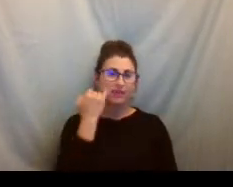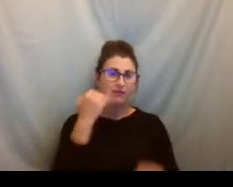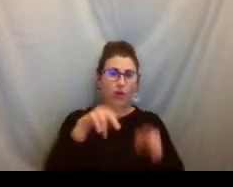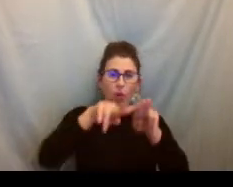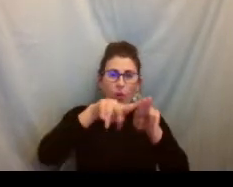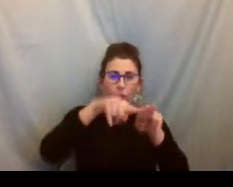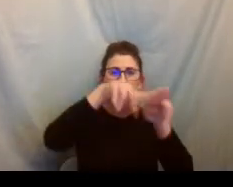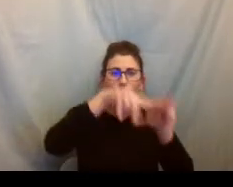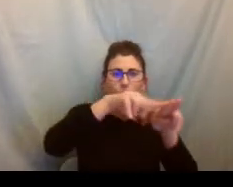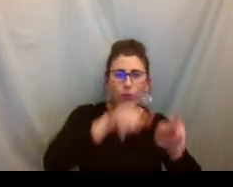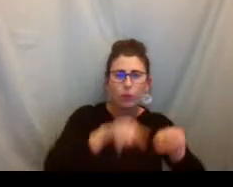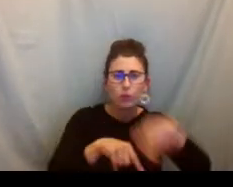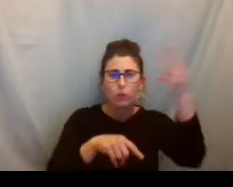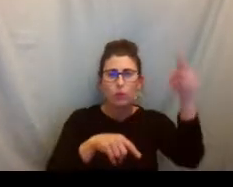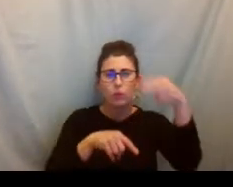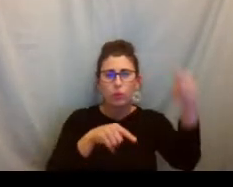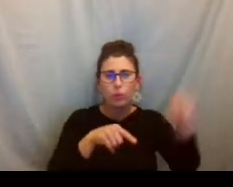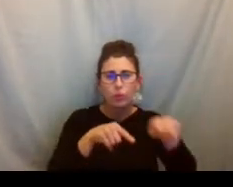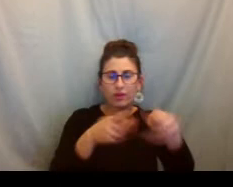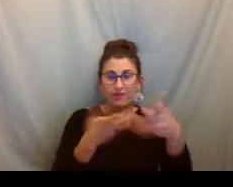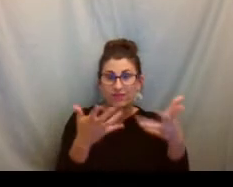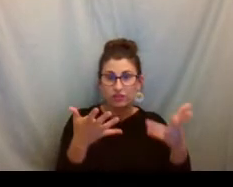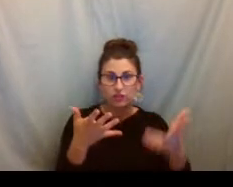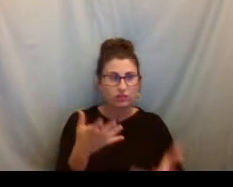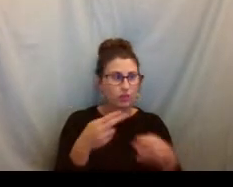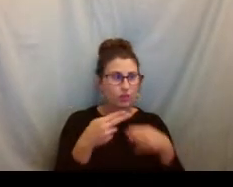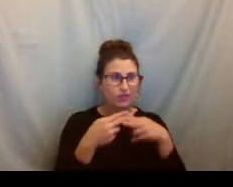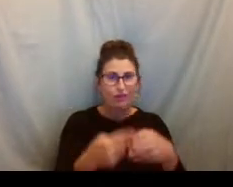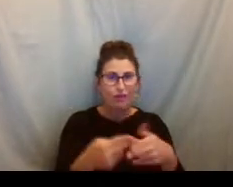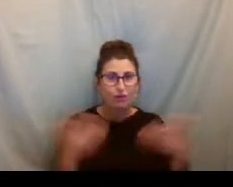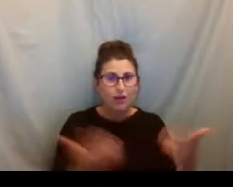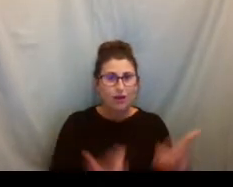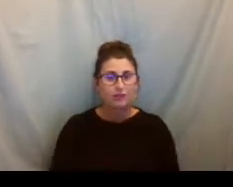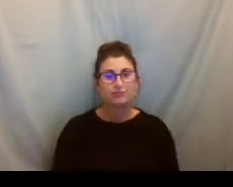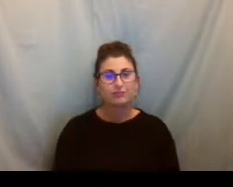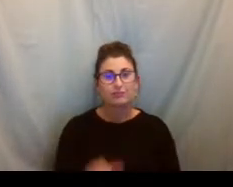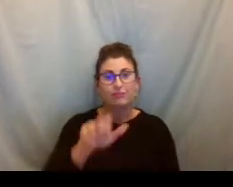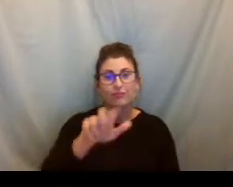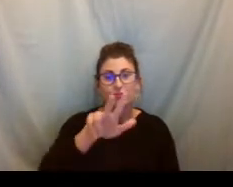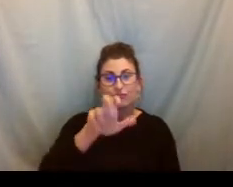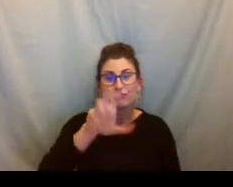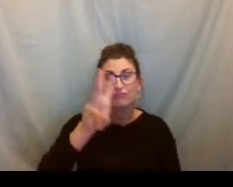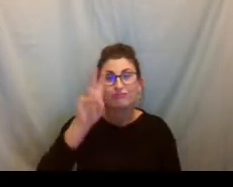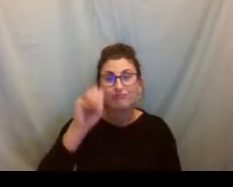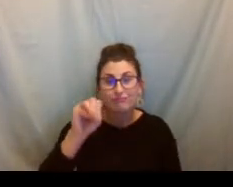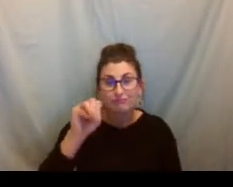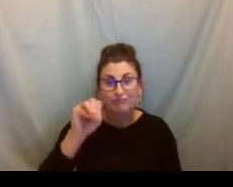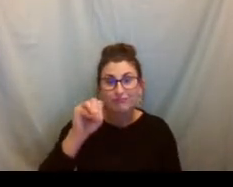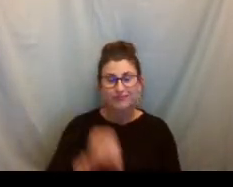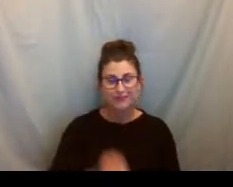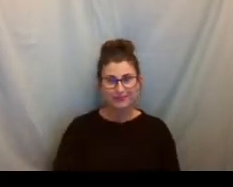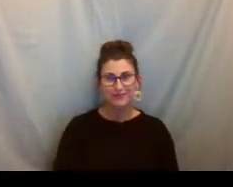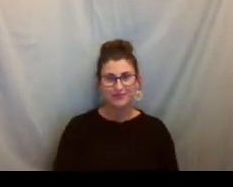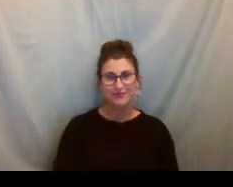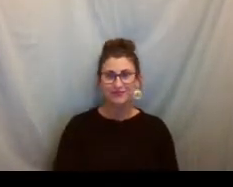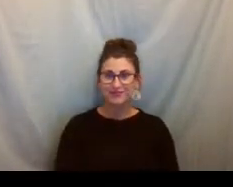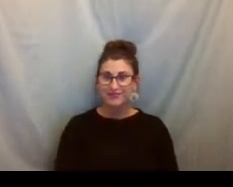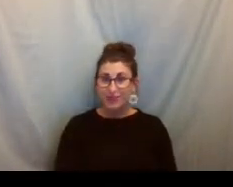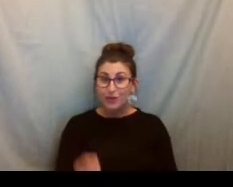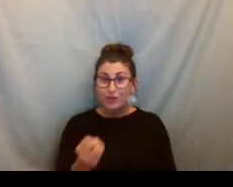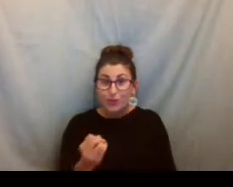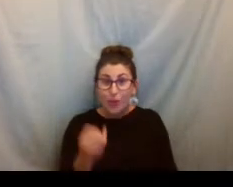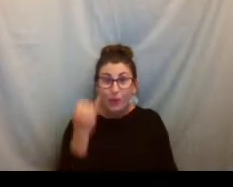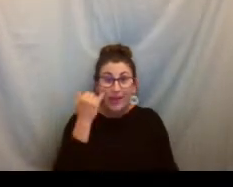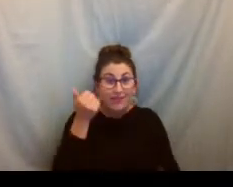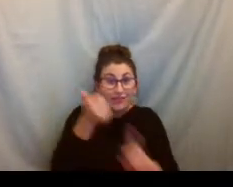skateboard all the way around? 360. All right, so